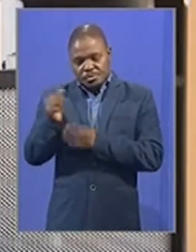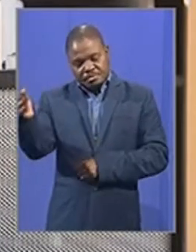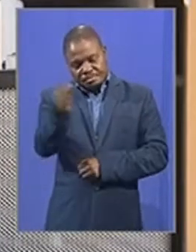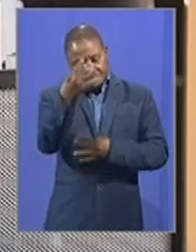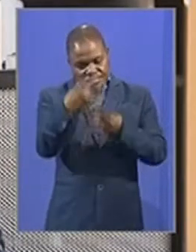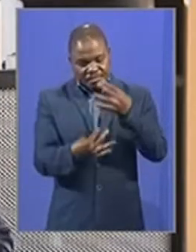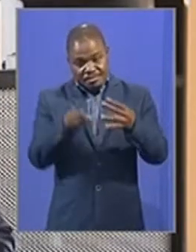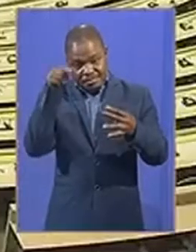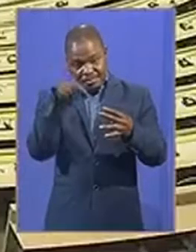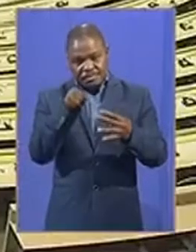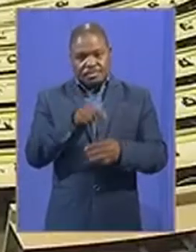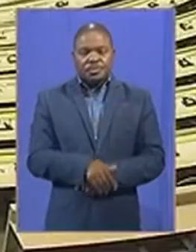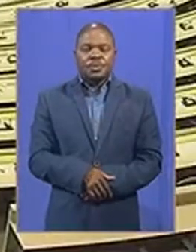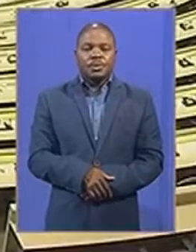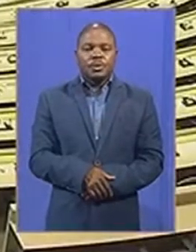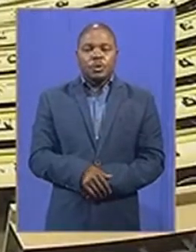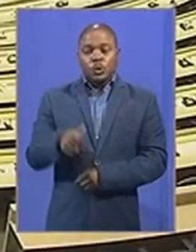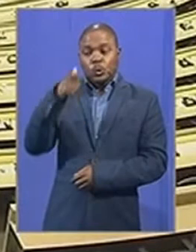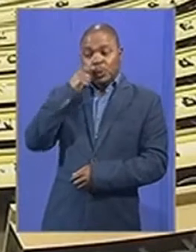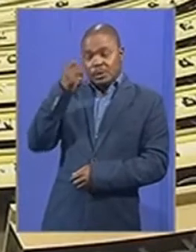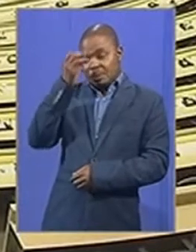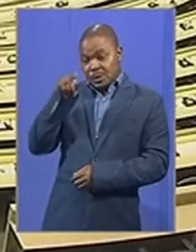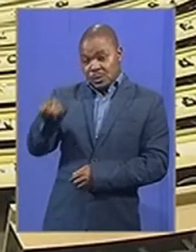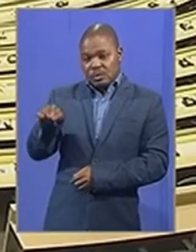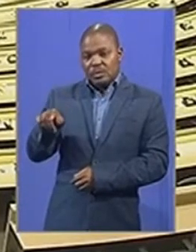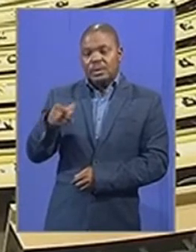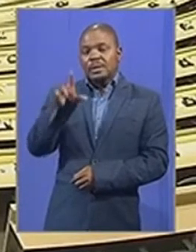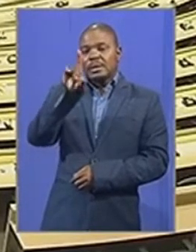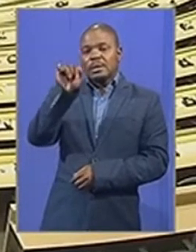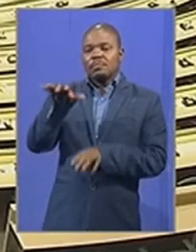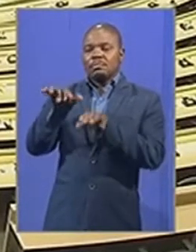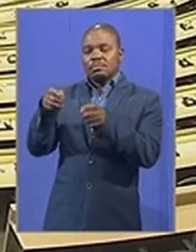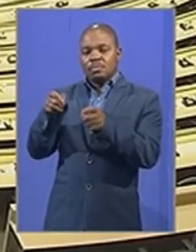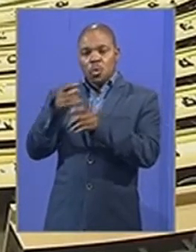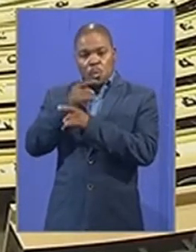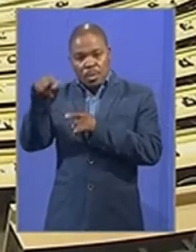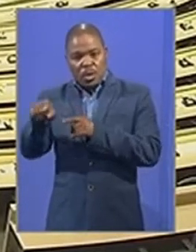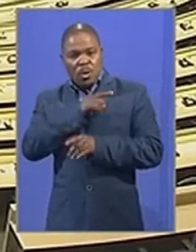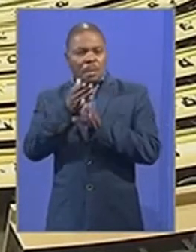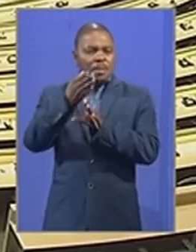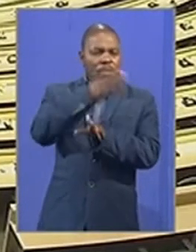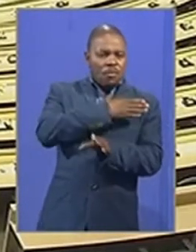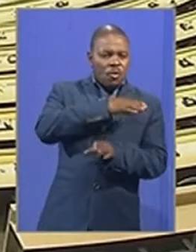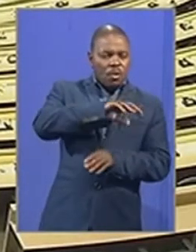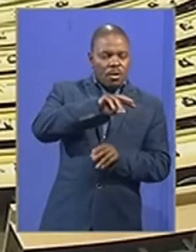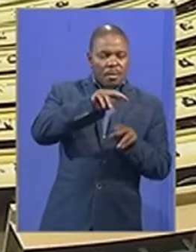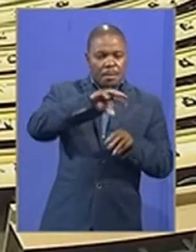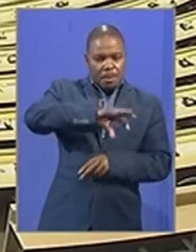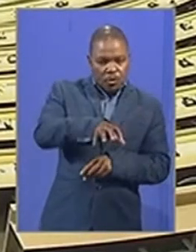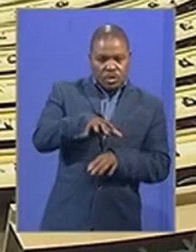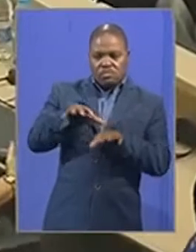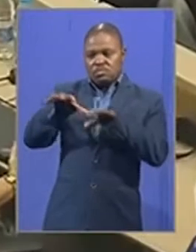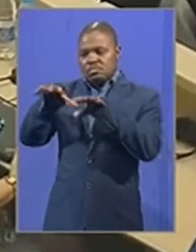that place is called jail. Tshwane ka fa tlase ga DA morago ga gore e bewe ka fa tlase ga botsamaisi ba nakwana ke puso ya province